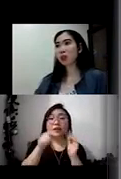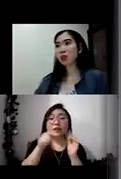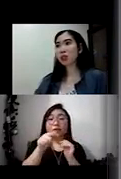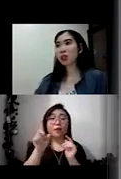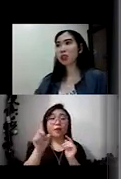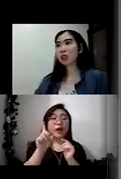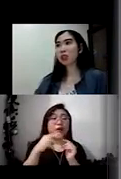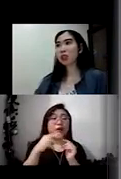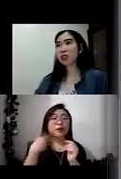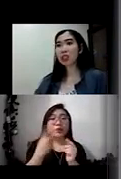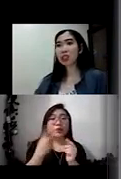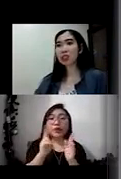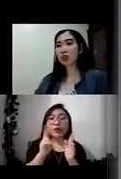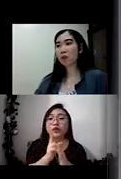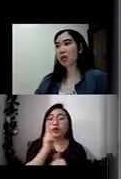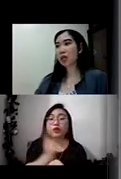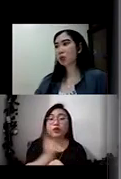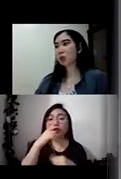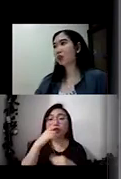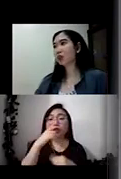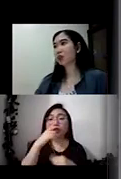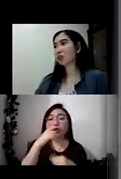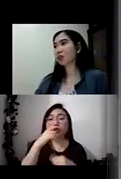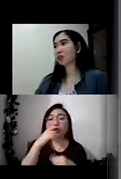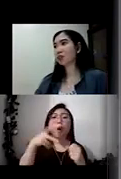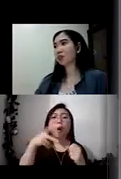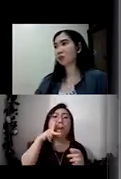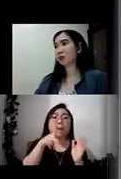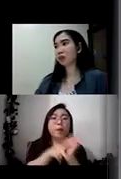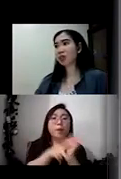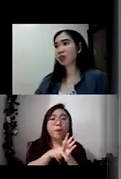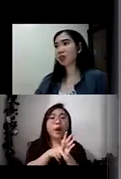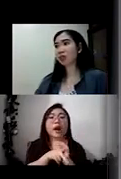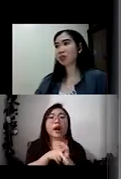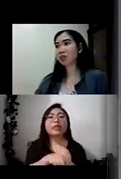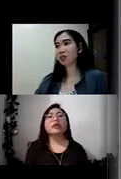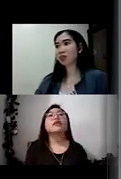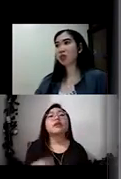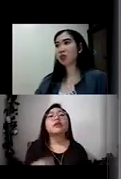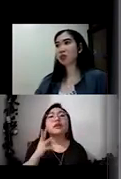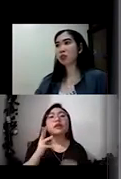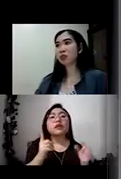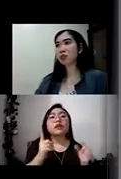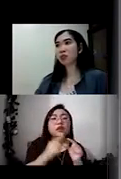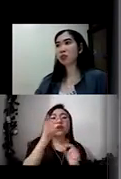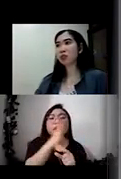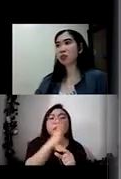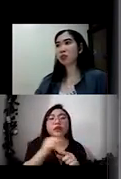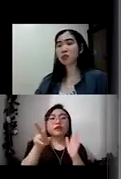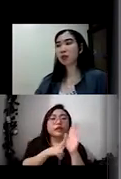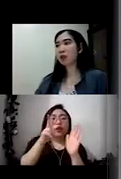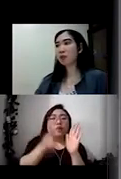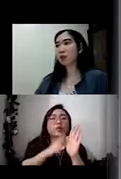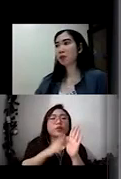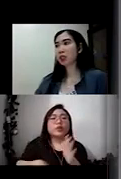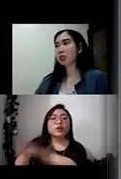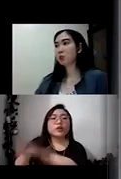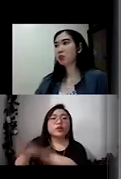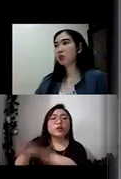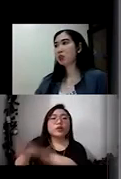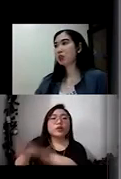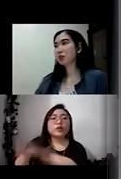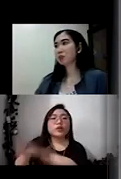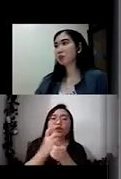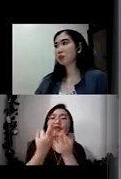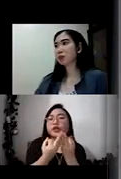to generate strong passwords and embedding videos from